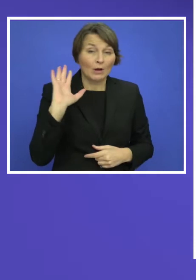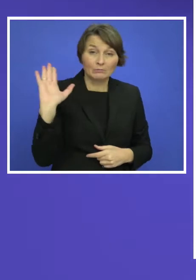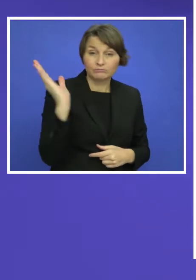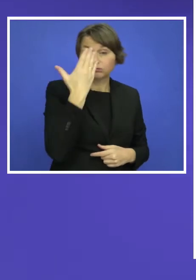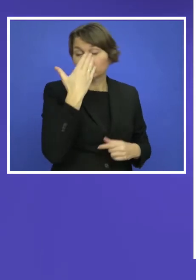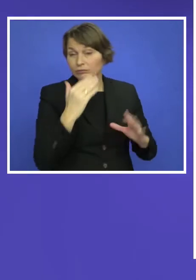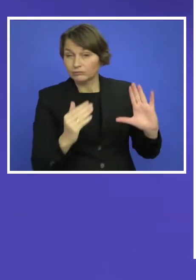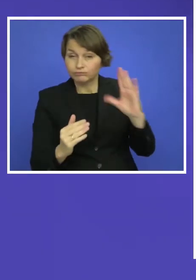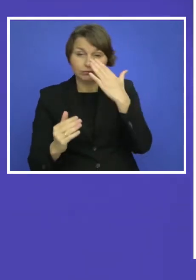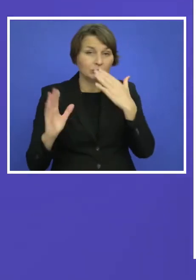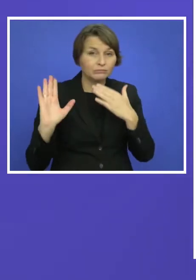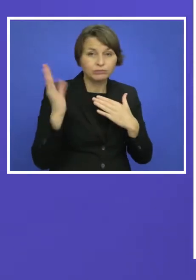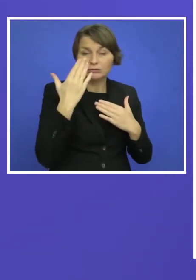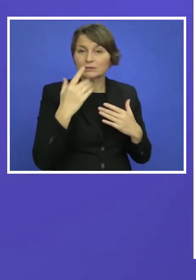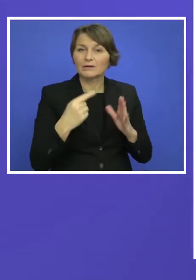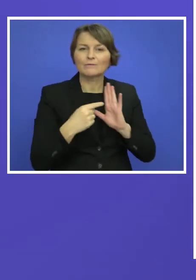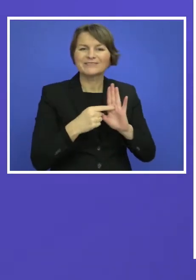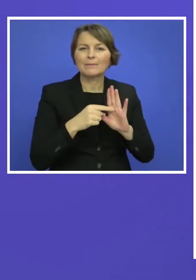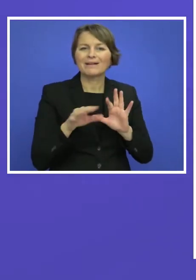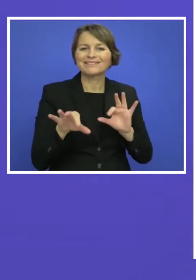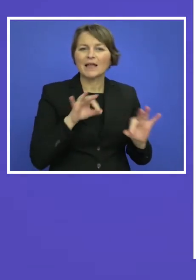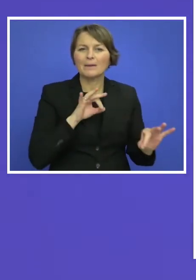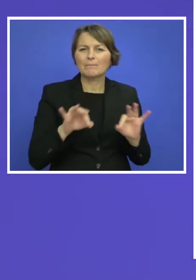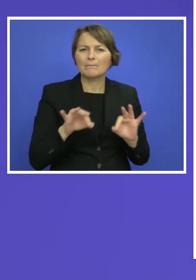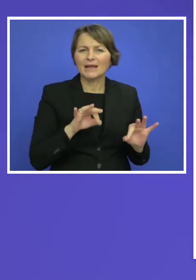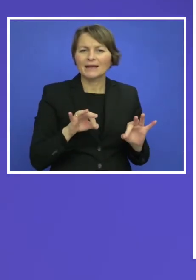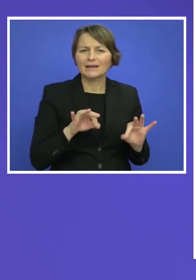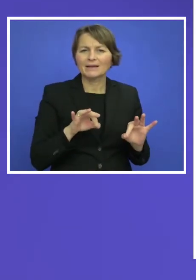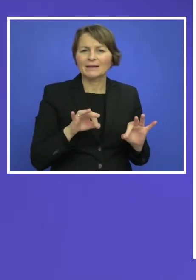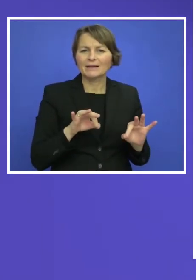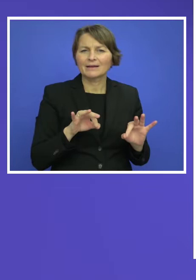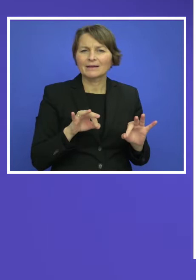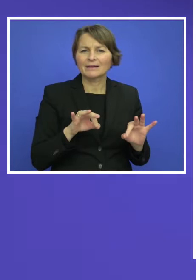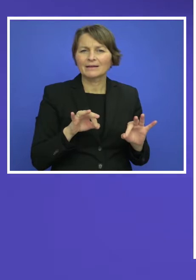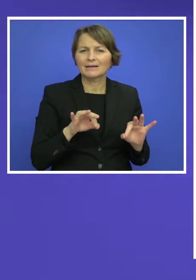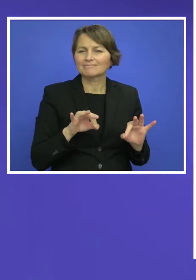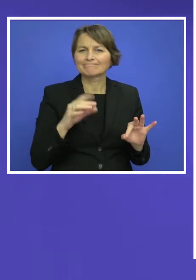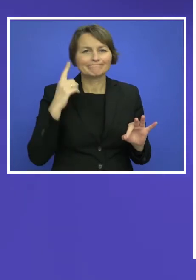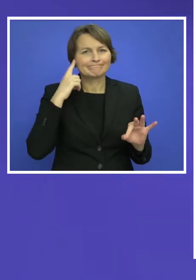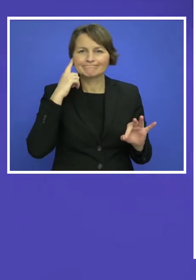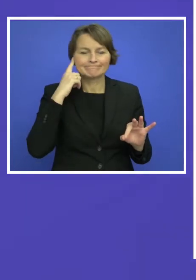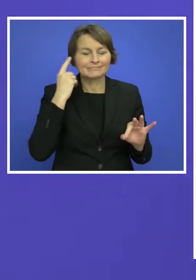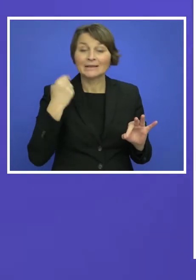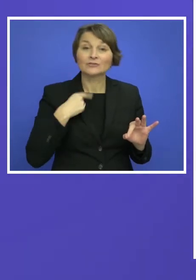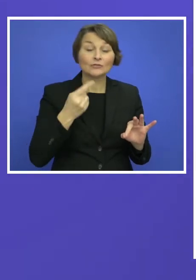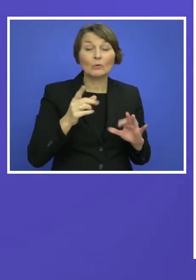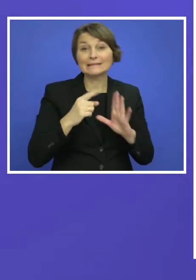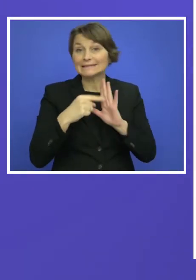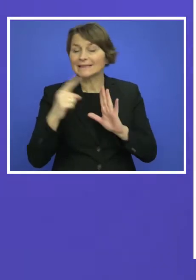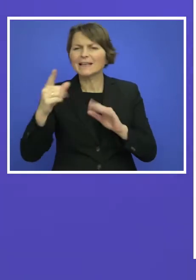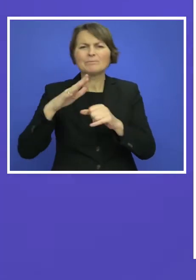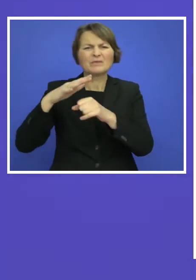a career. They are faced with pressure by the parents, and they are pushed